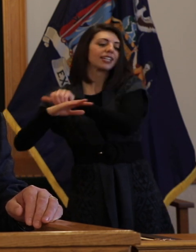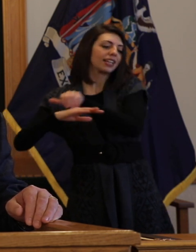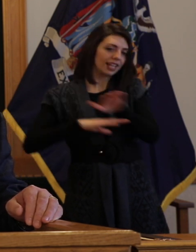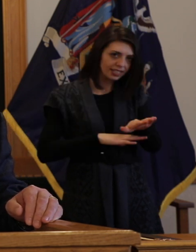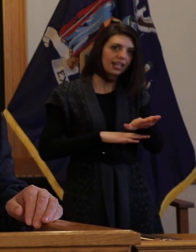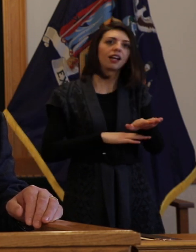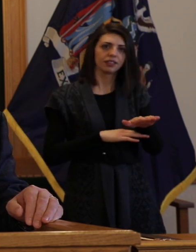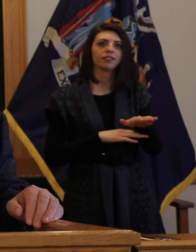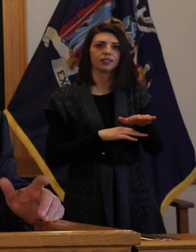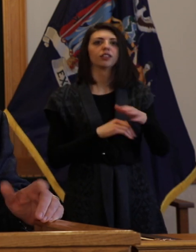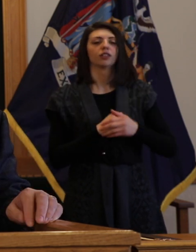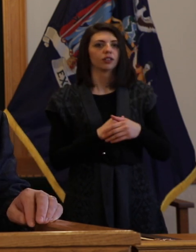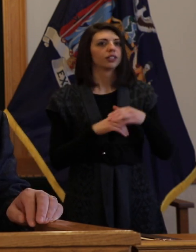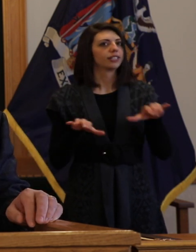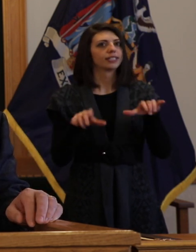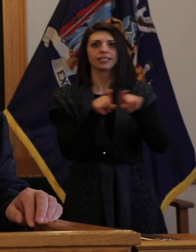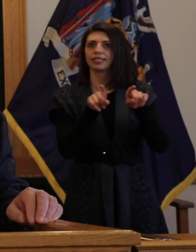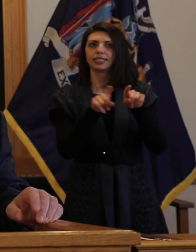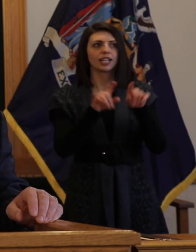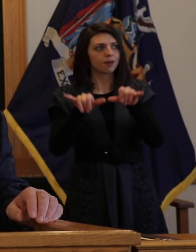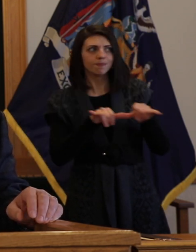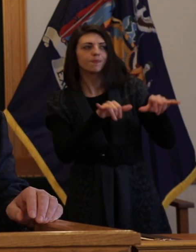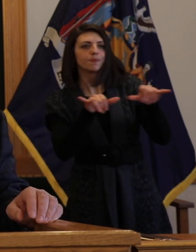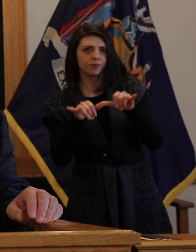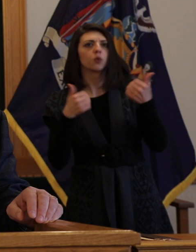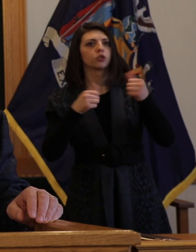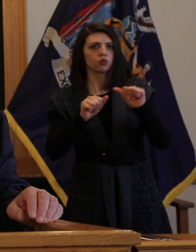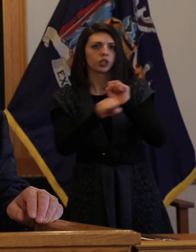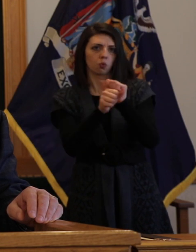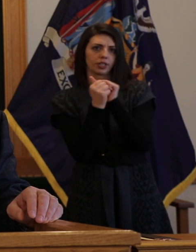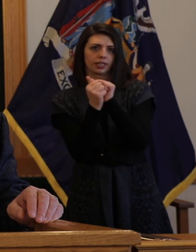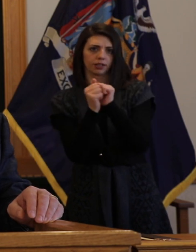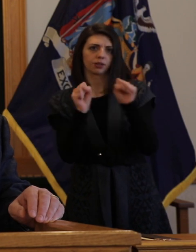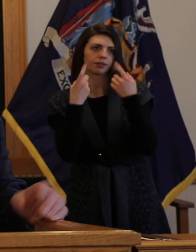with us for tests done out of the area, and we're working together to try and get all of this done.